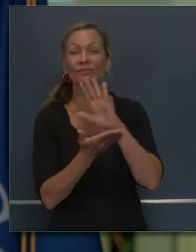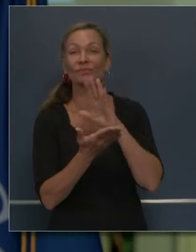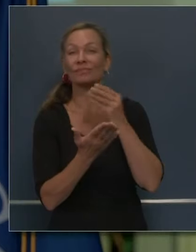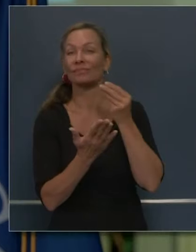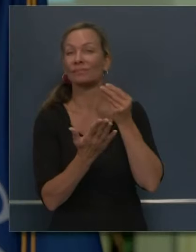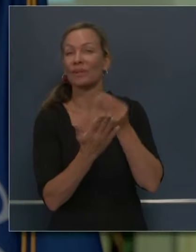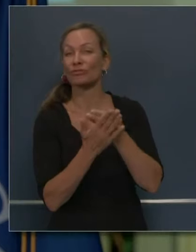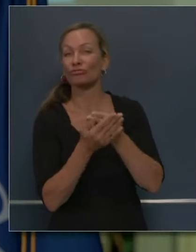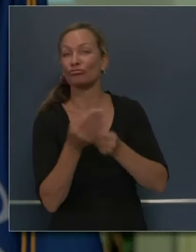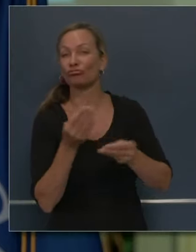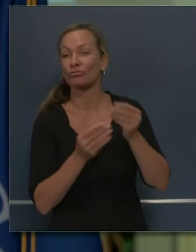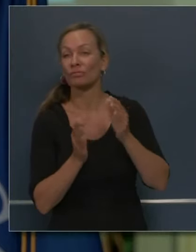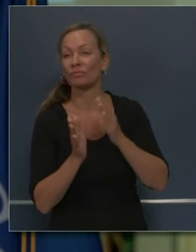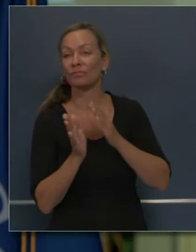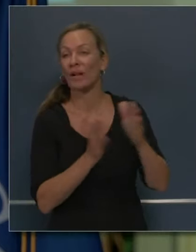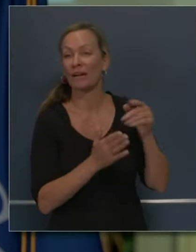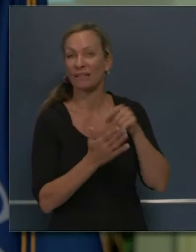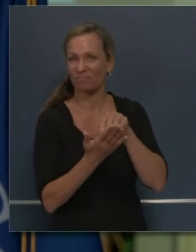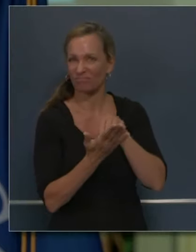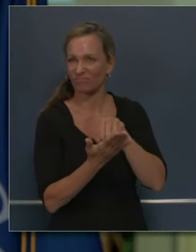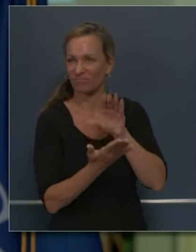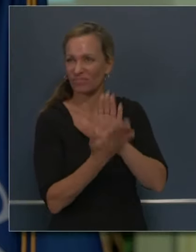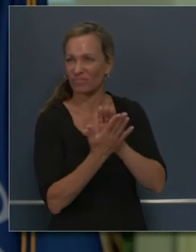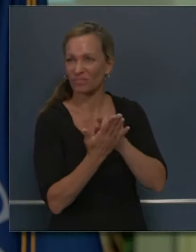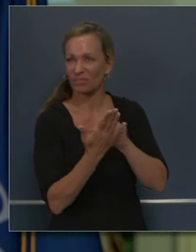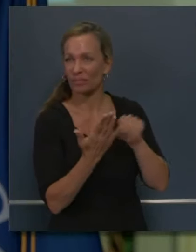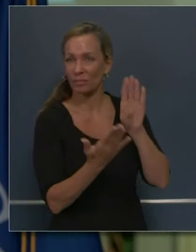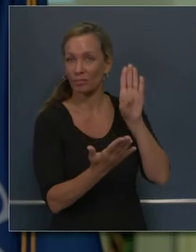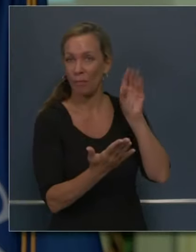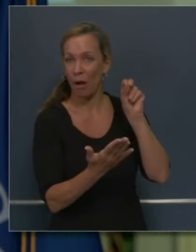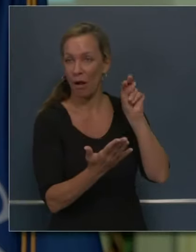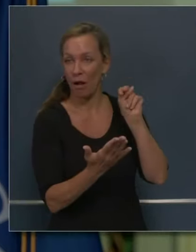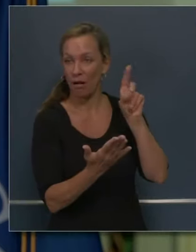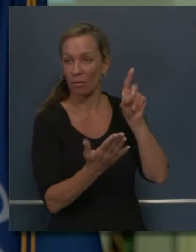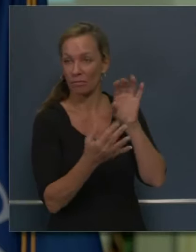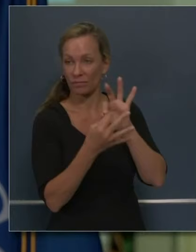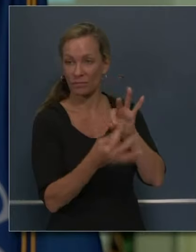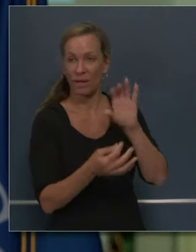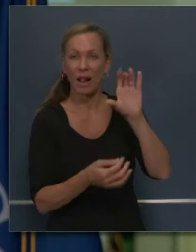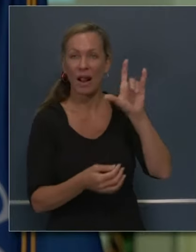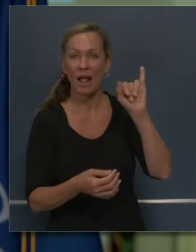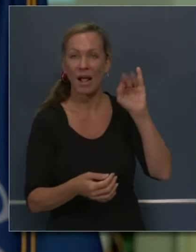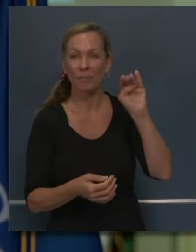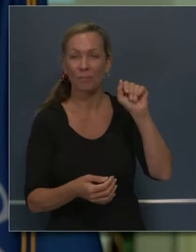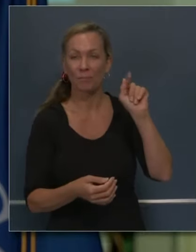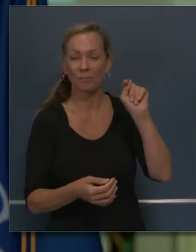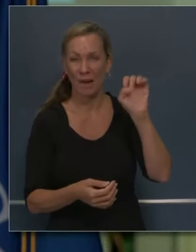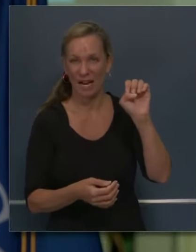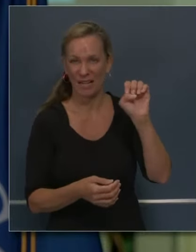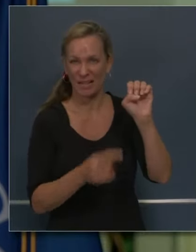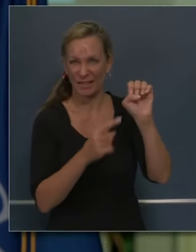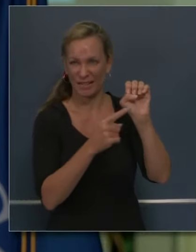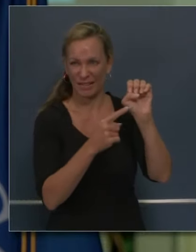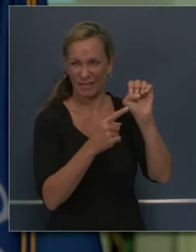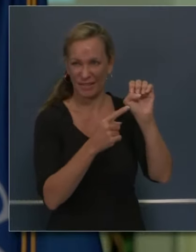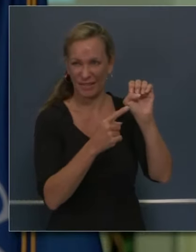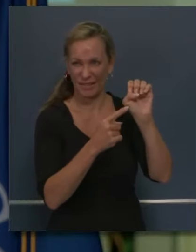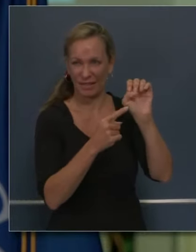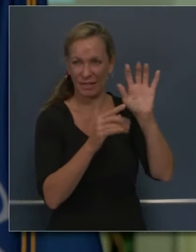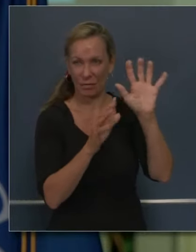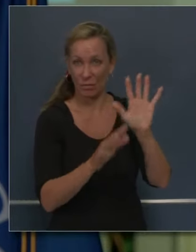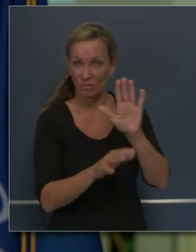on climate projects. What is the status of your talks with the legislature on infrastructure stimulus plans? Do you have any hopes that something could be